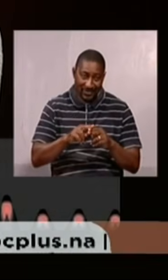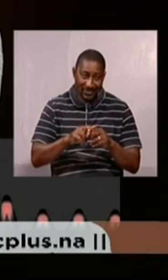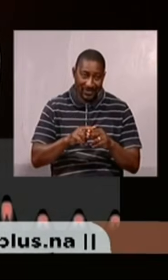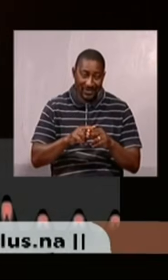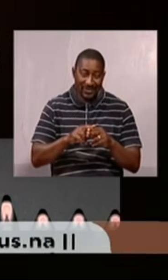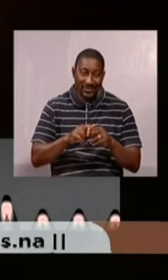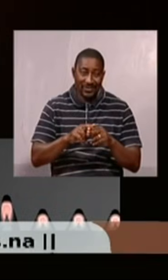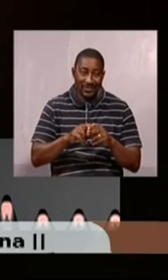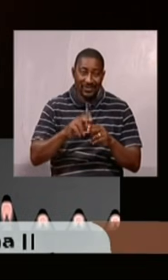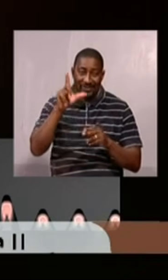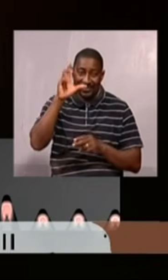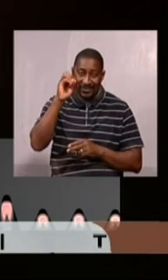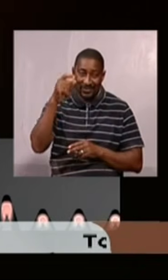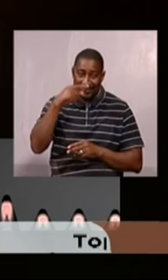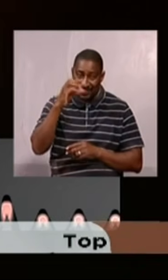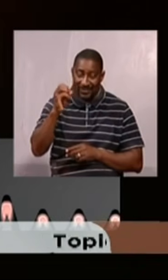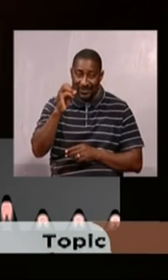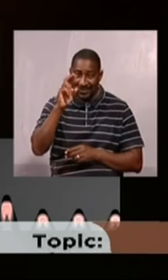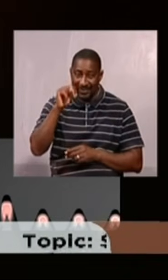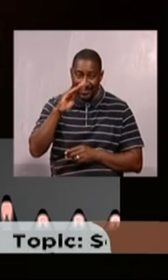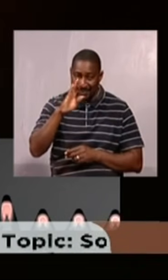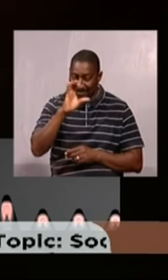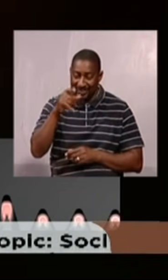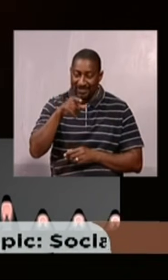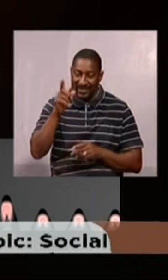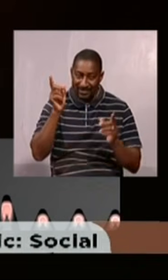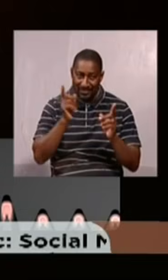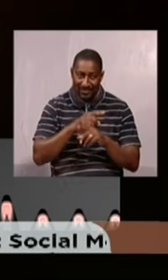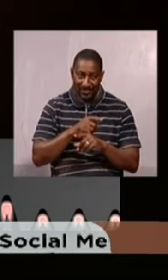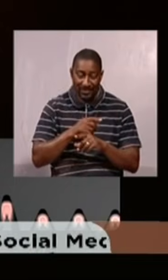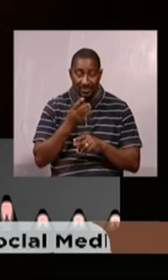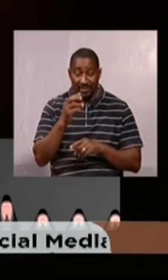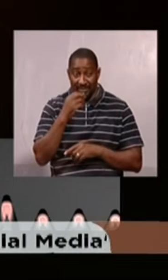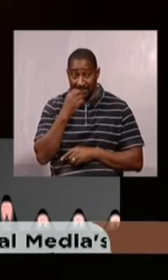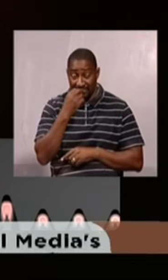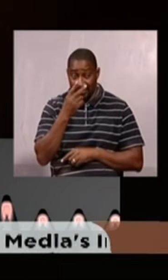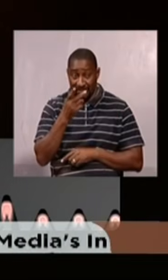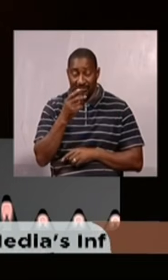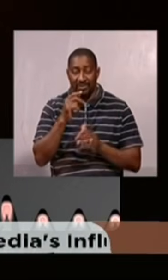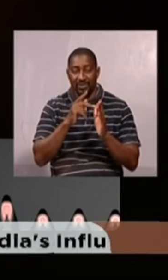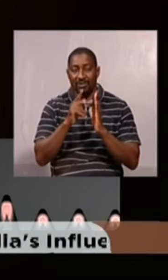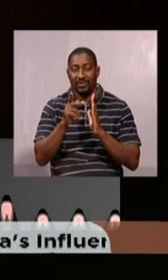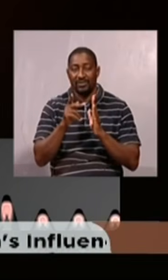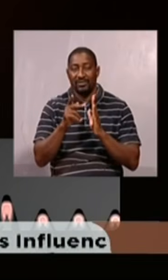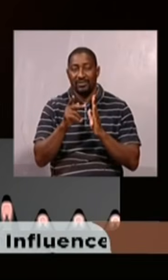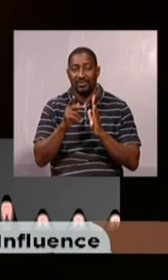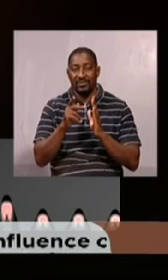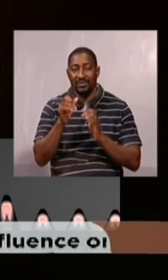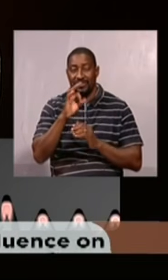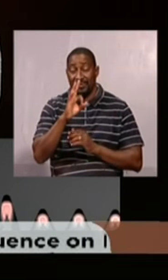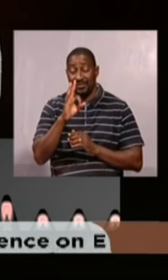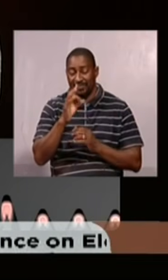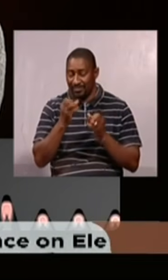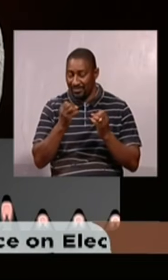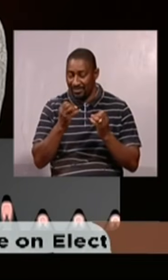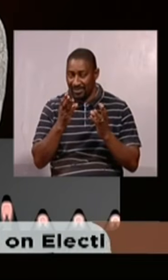the logo. I've seen that on. But if I see it, I report it. And if more people start doing